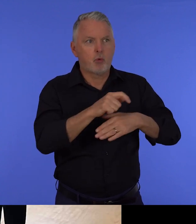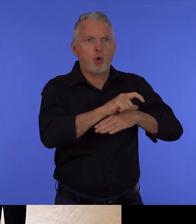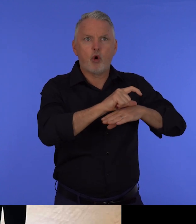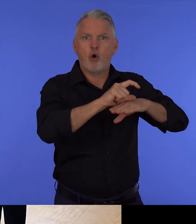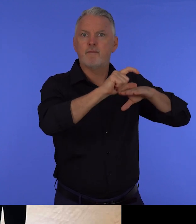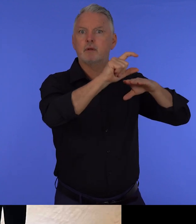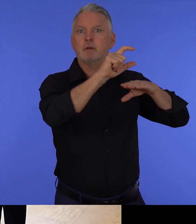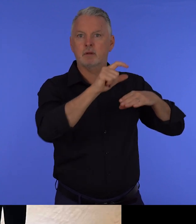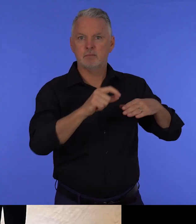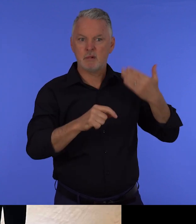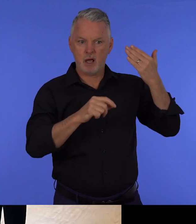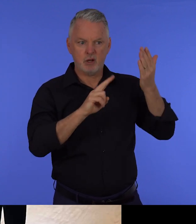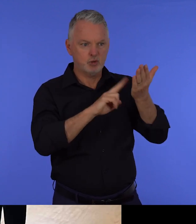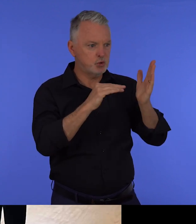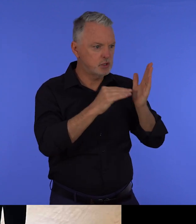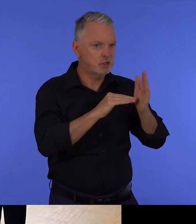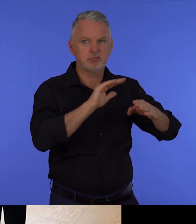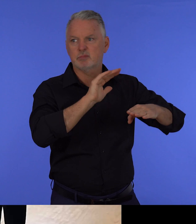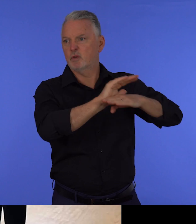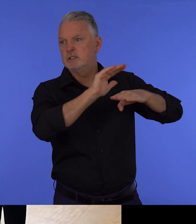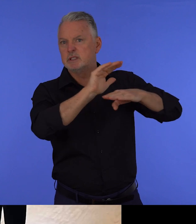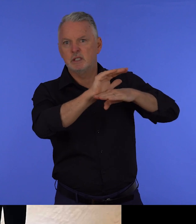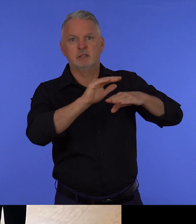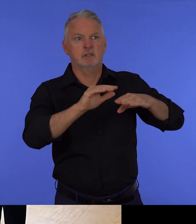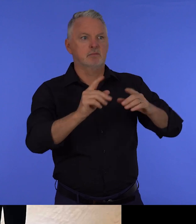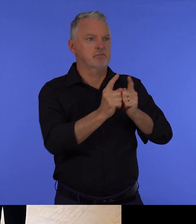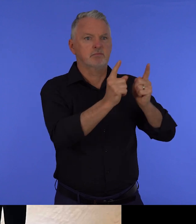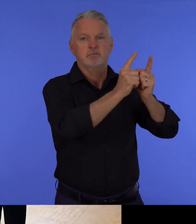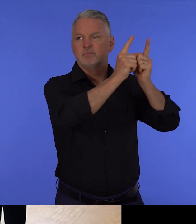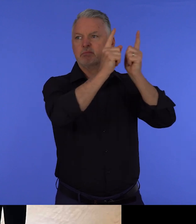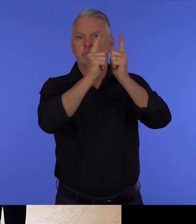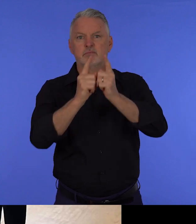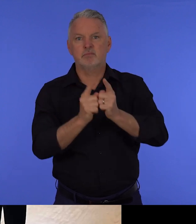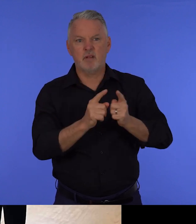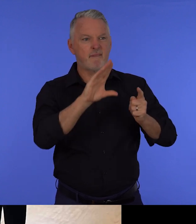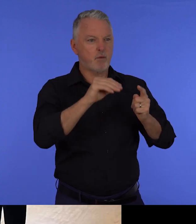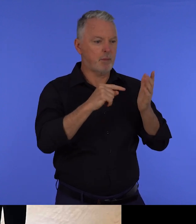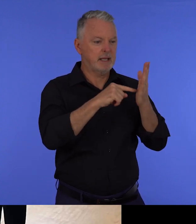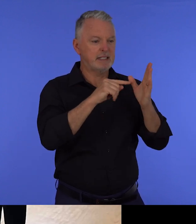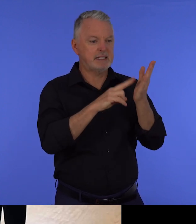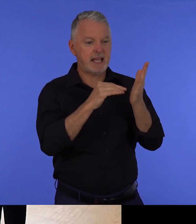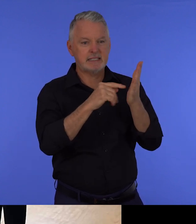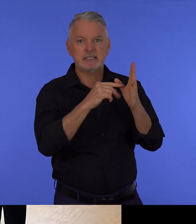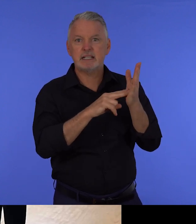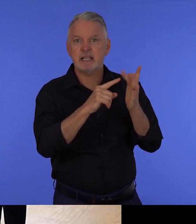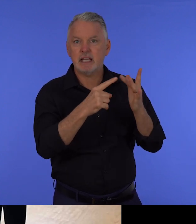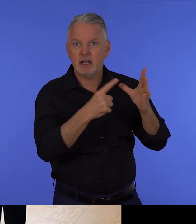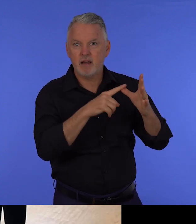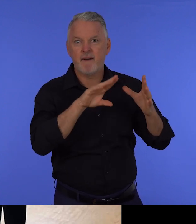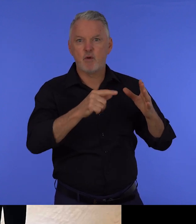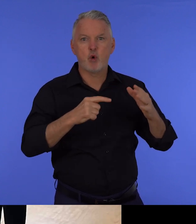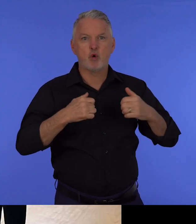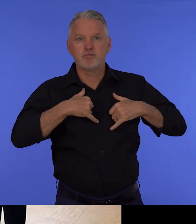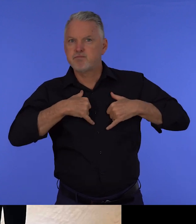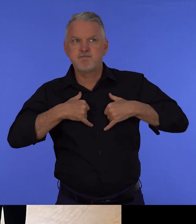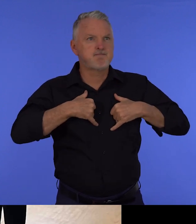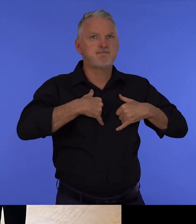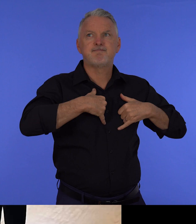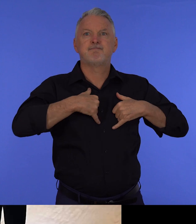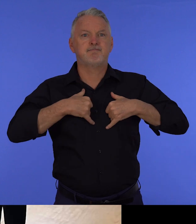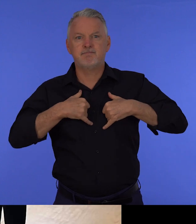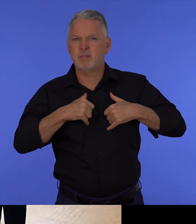shell. He's been to New Zealand, he's been to interstate jamborees, he's been to just come back